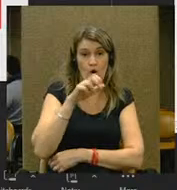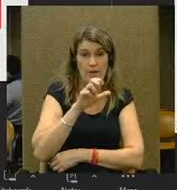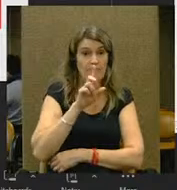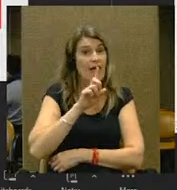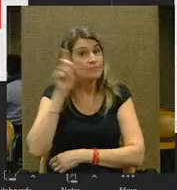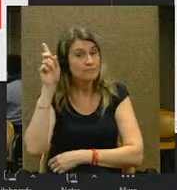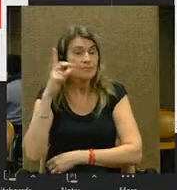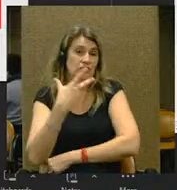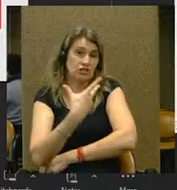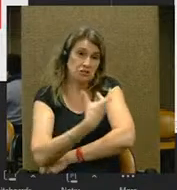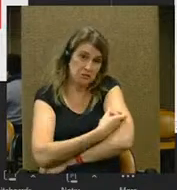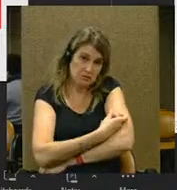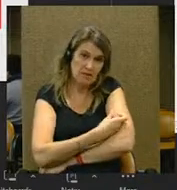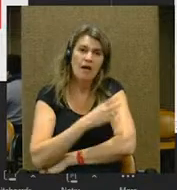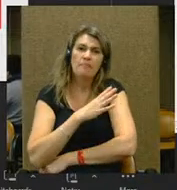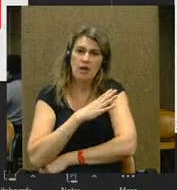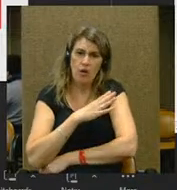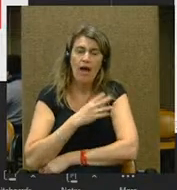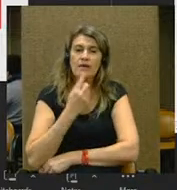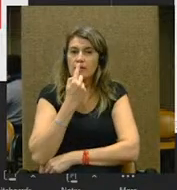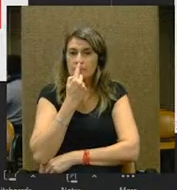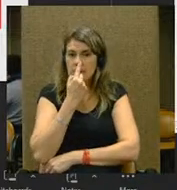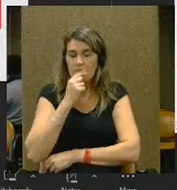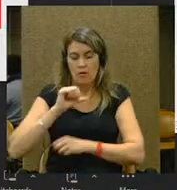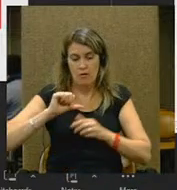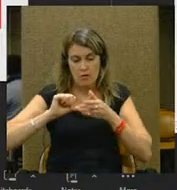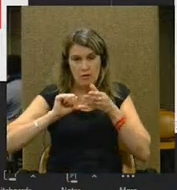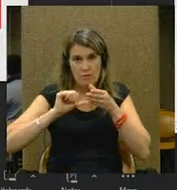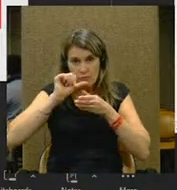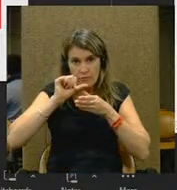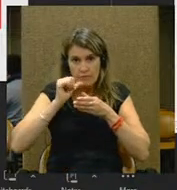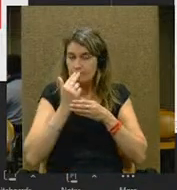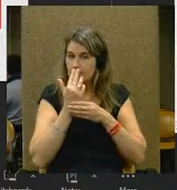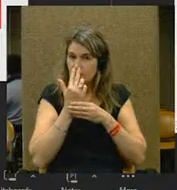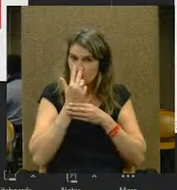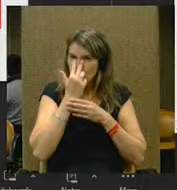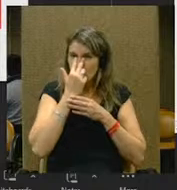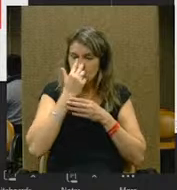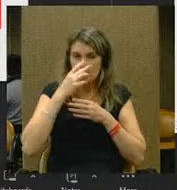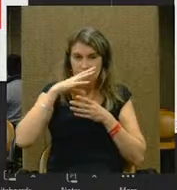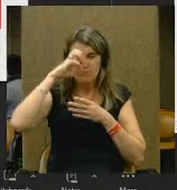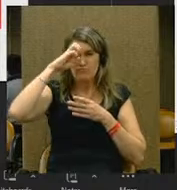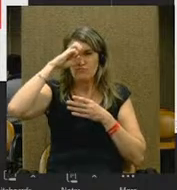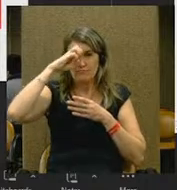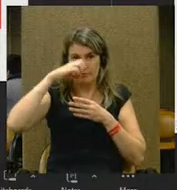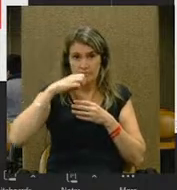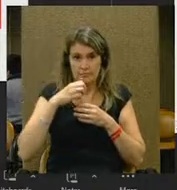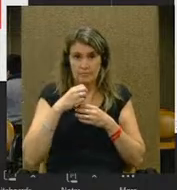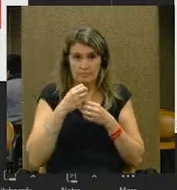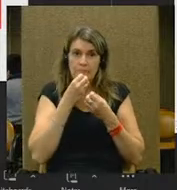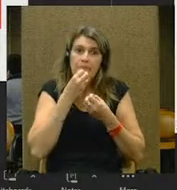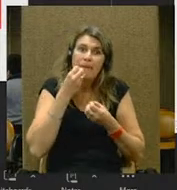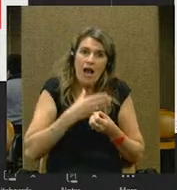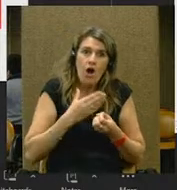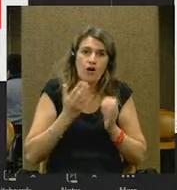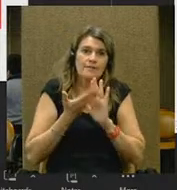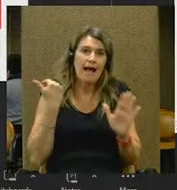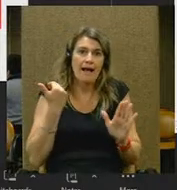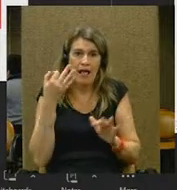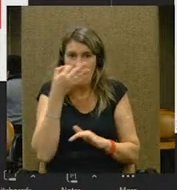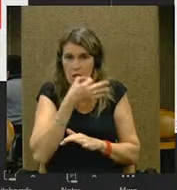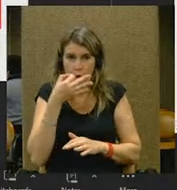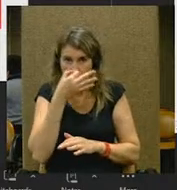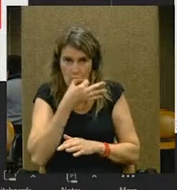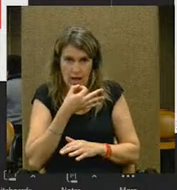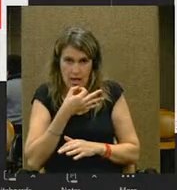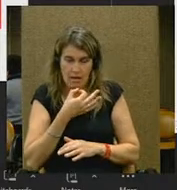intranasal naloxone, and people, as I said, widely distributed. So if somebody does